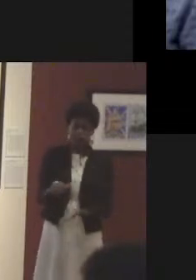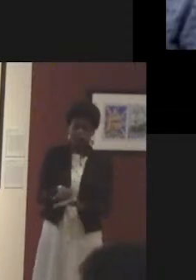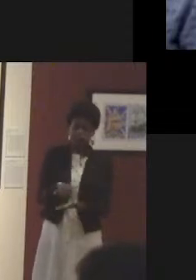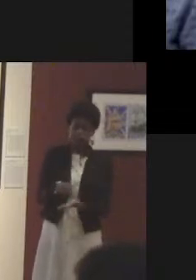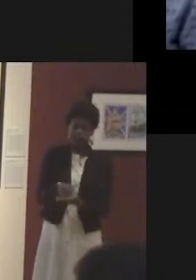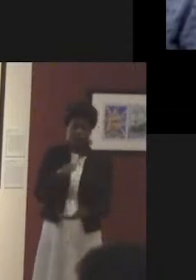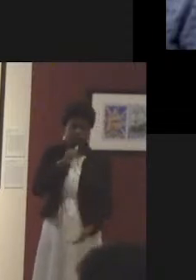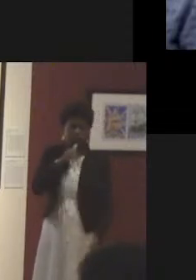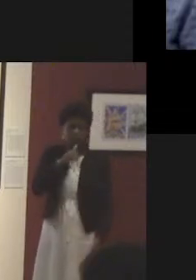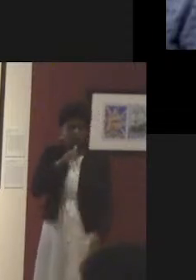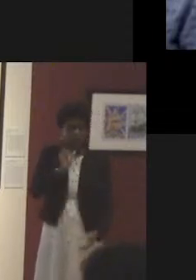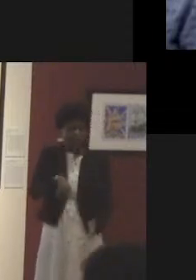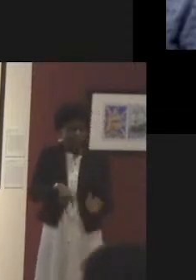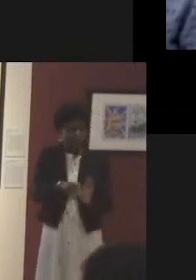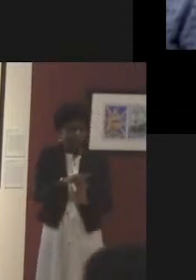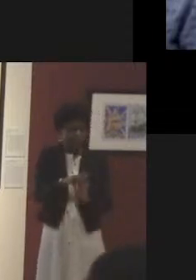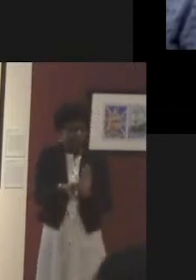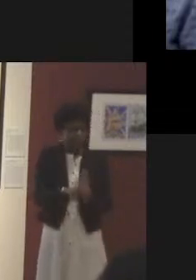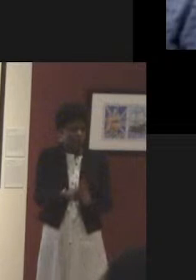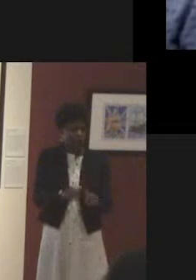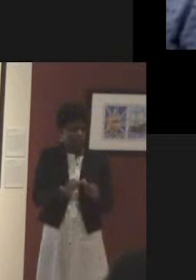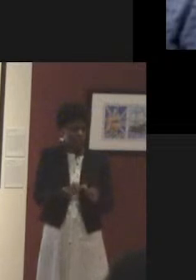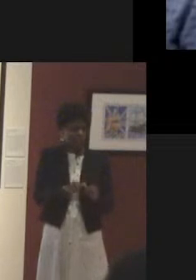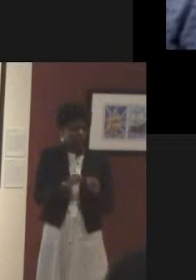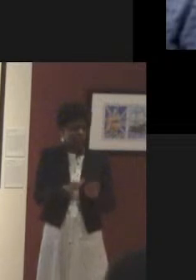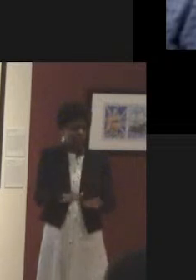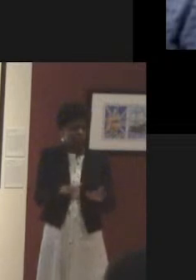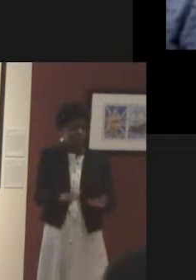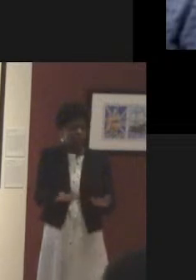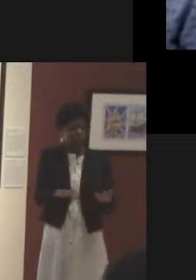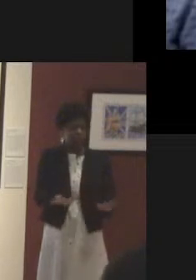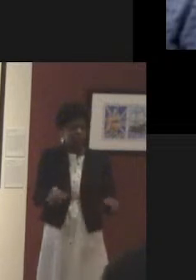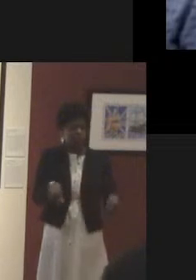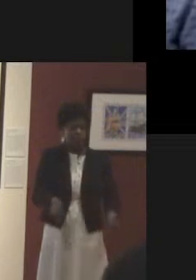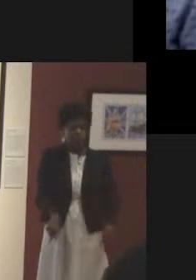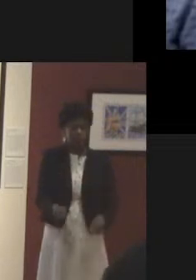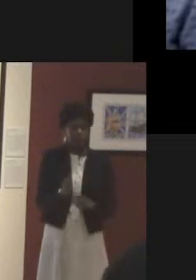underlying principle that continues to reverberate in our present moment.